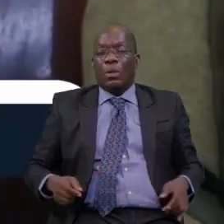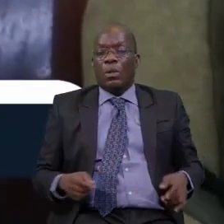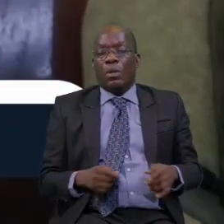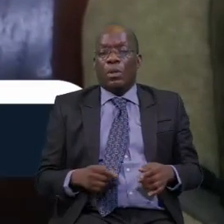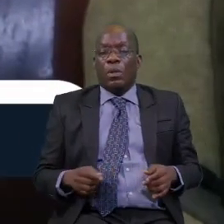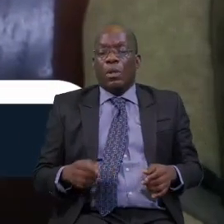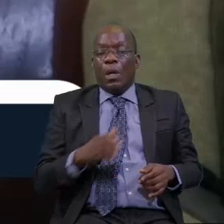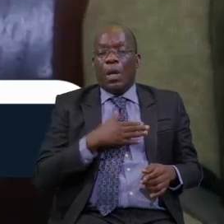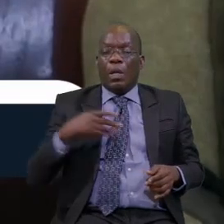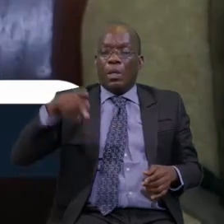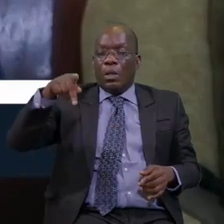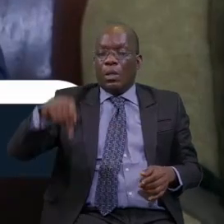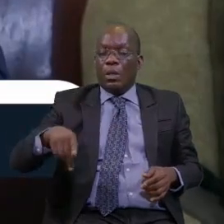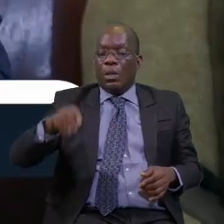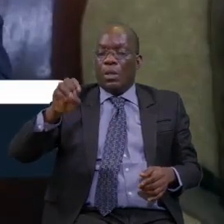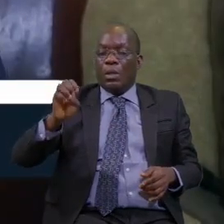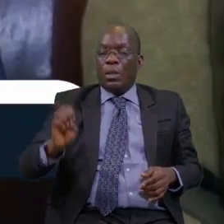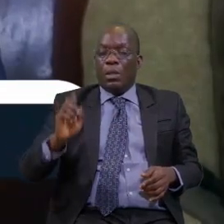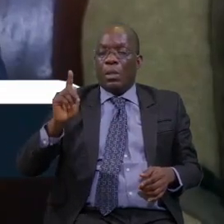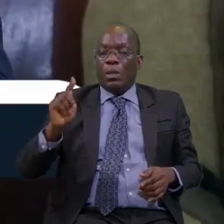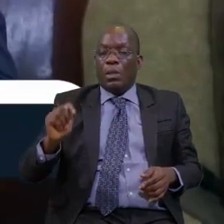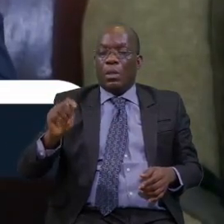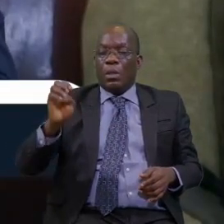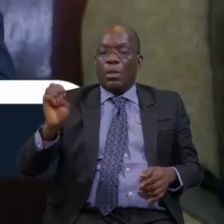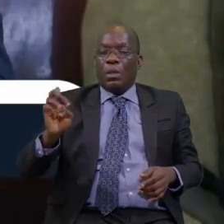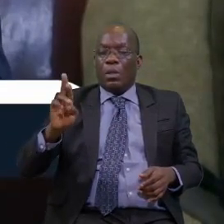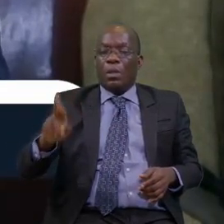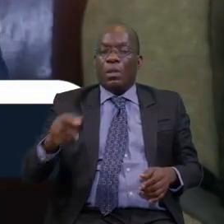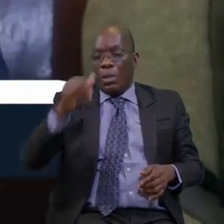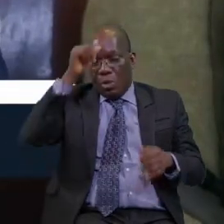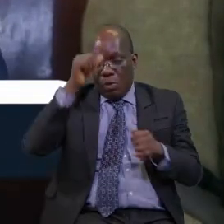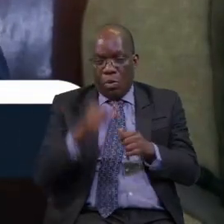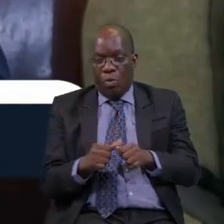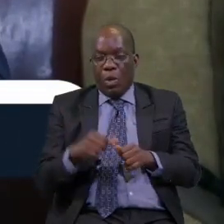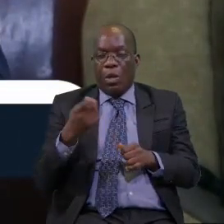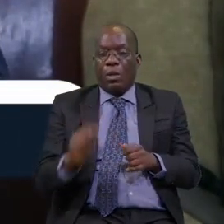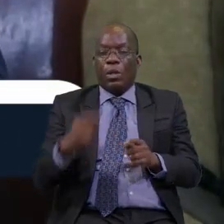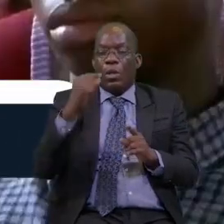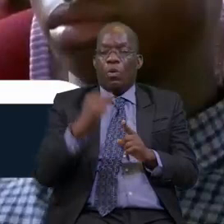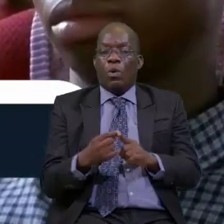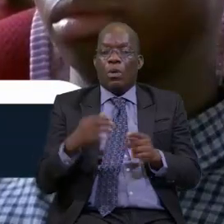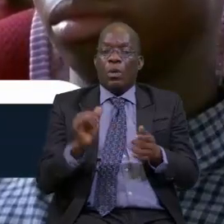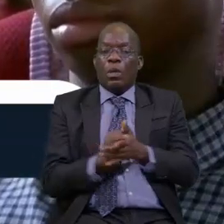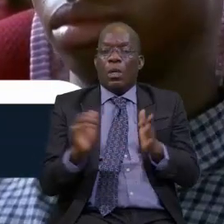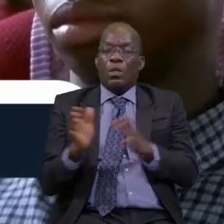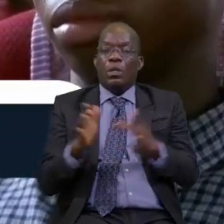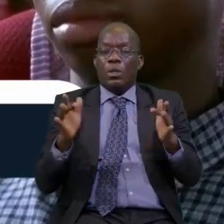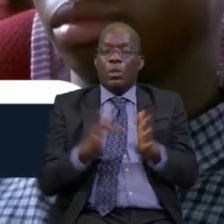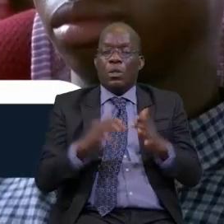Peter called to mind the word that Jesus had said unto